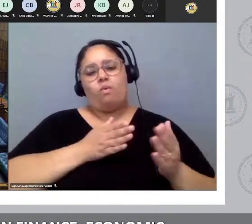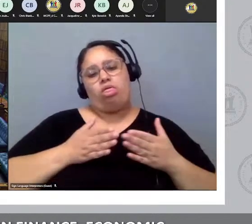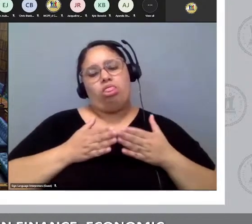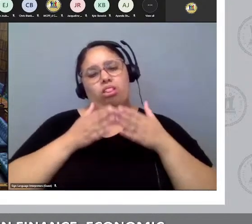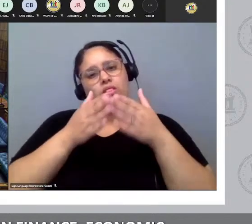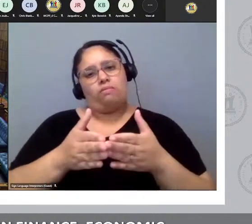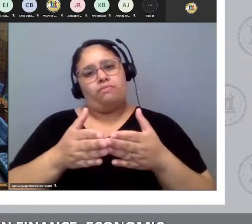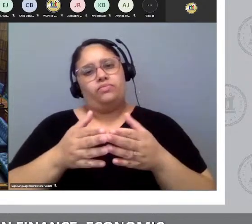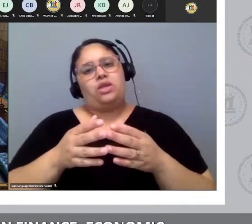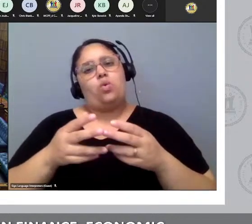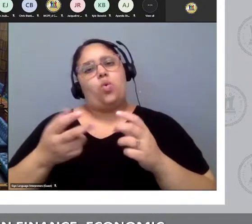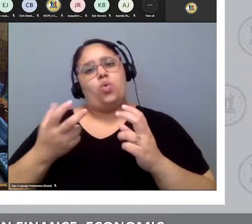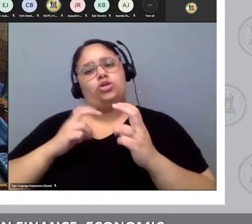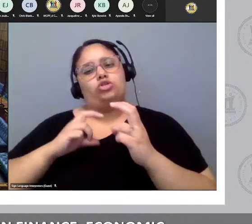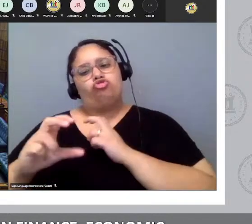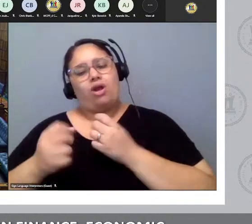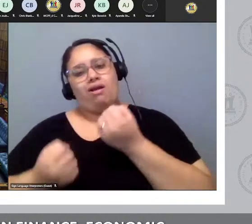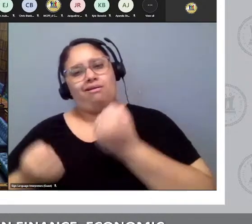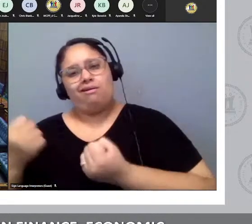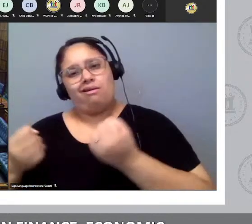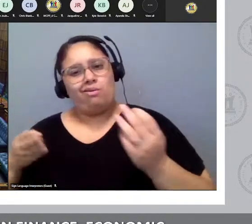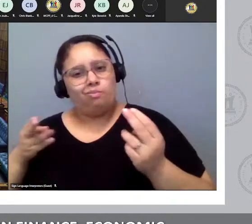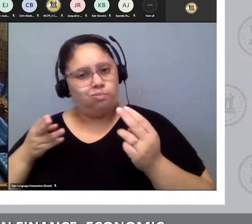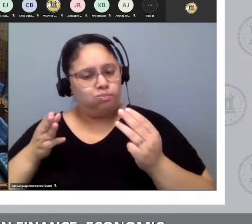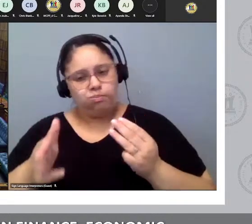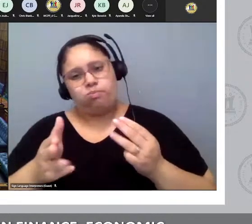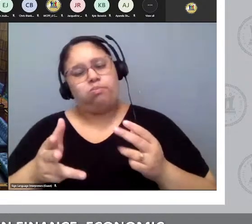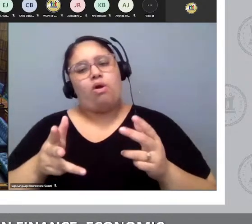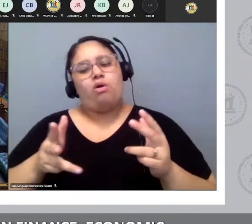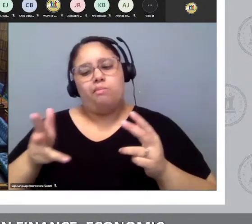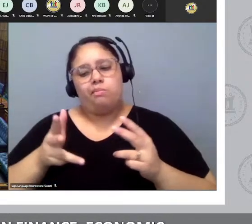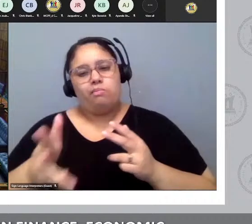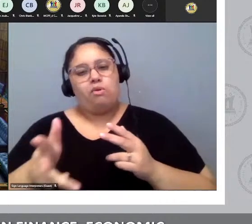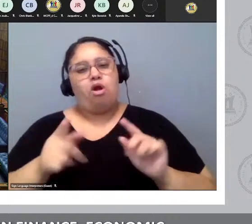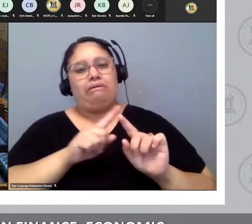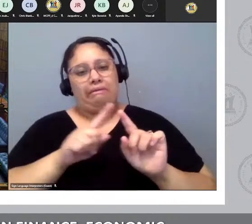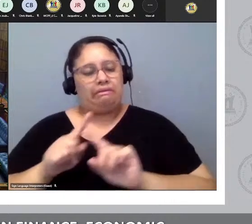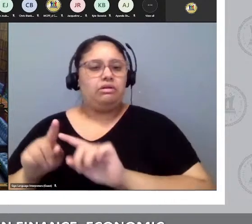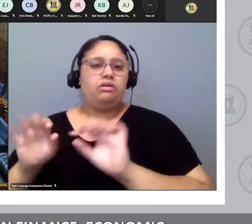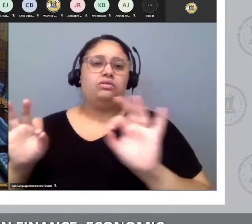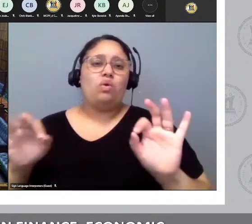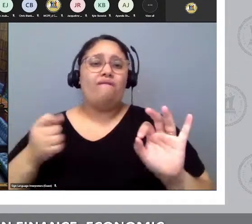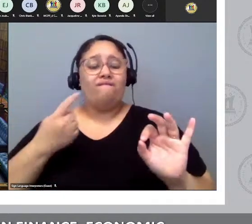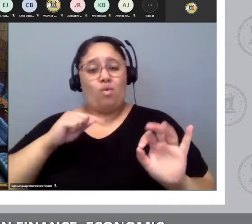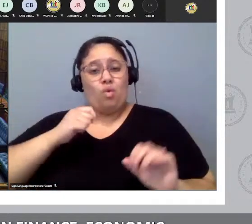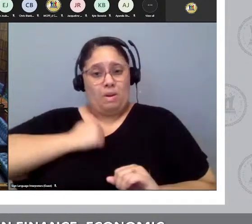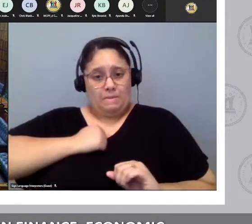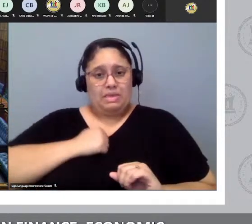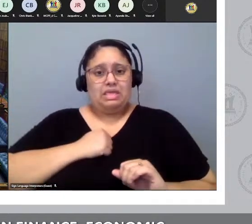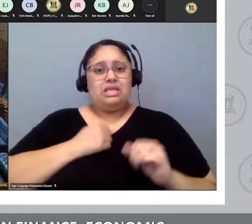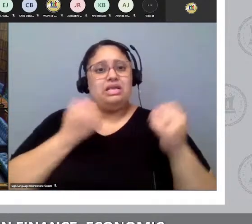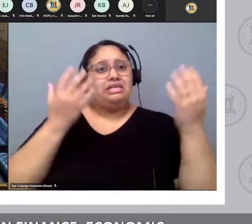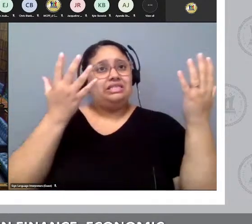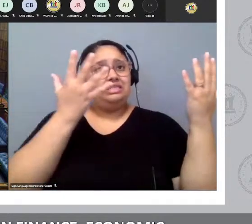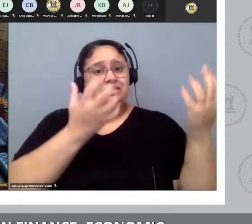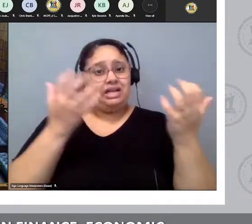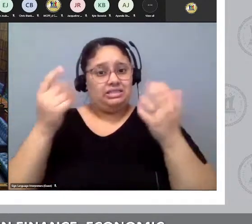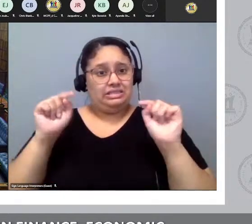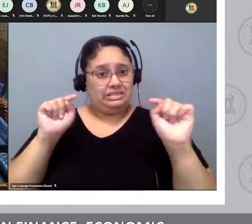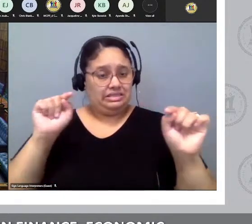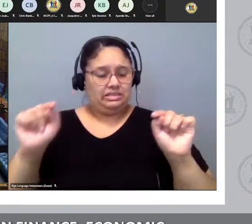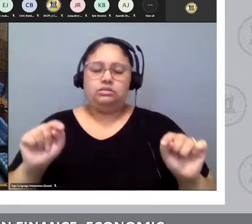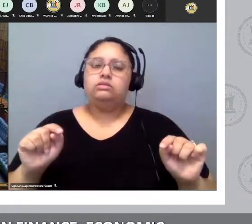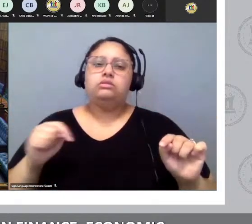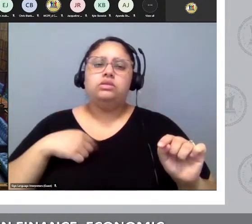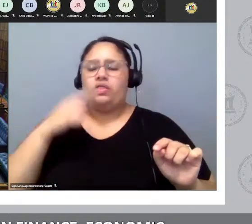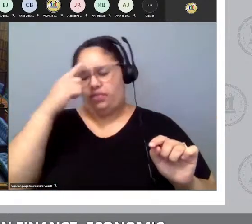Etc so for me uh there are a few of the statistics that that that I believe